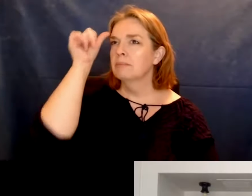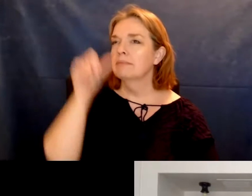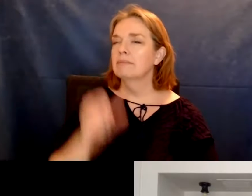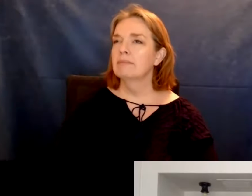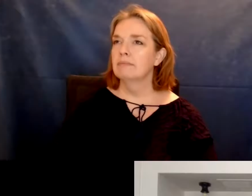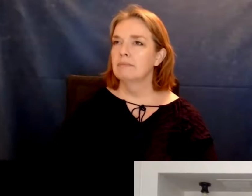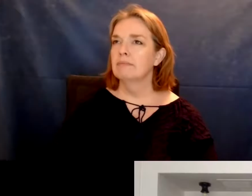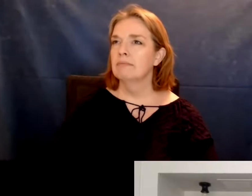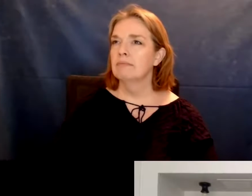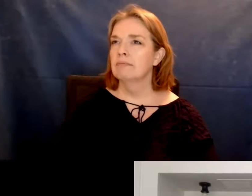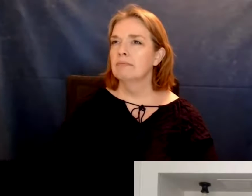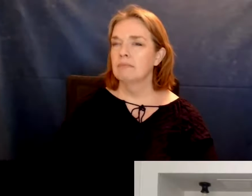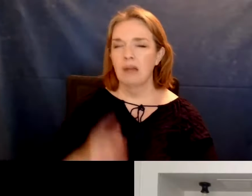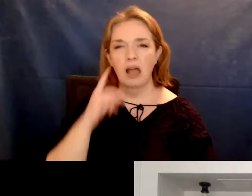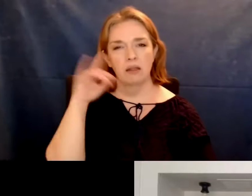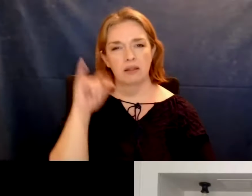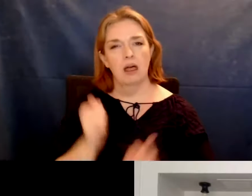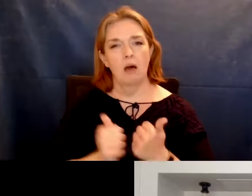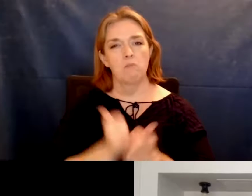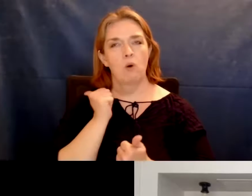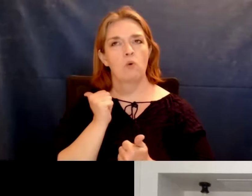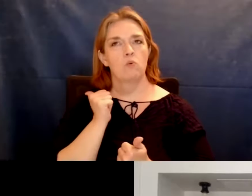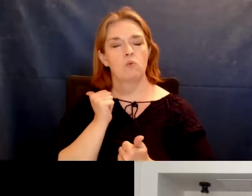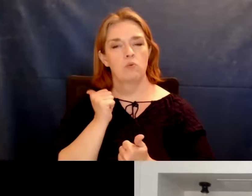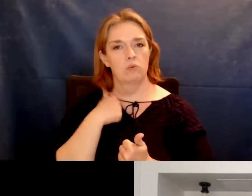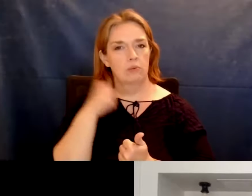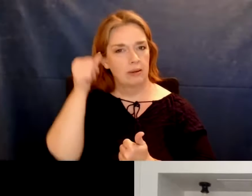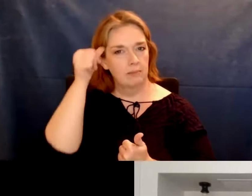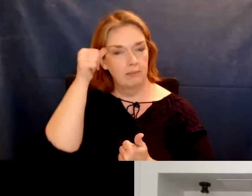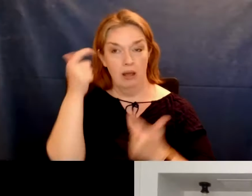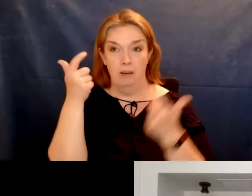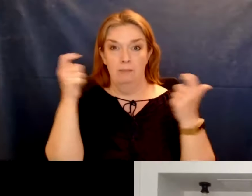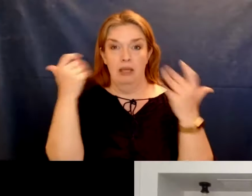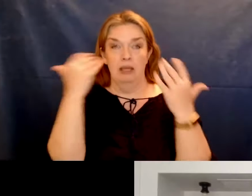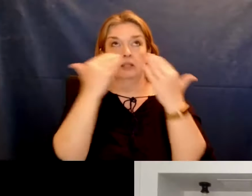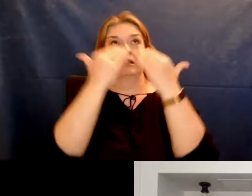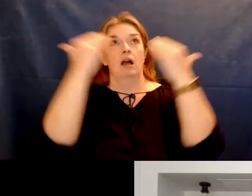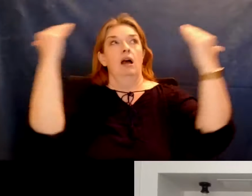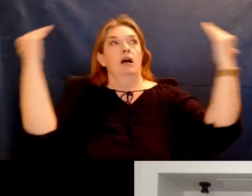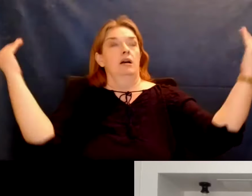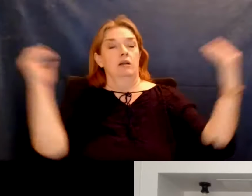I guess the most. The big sky.